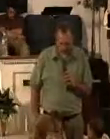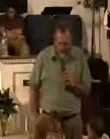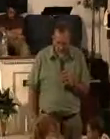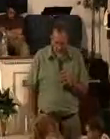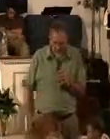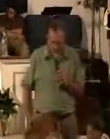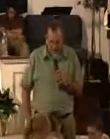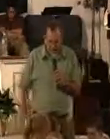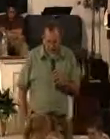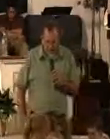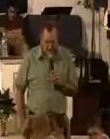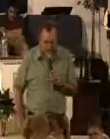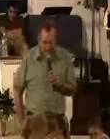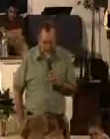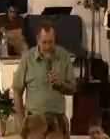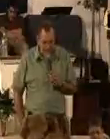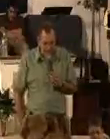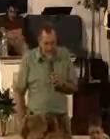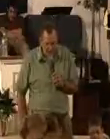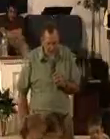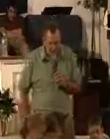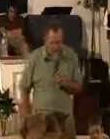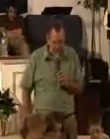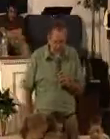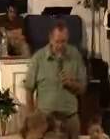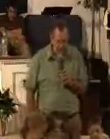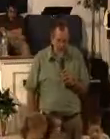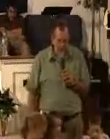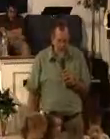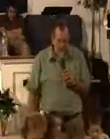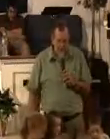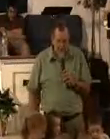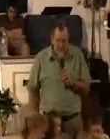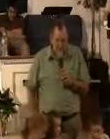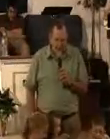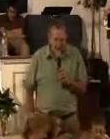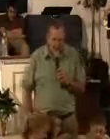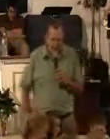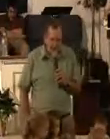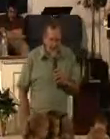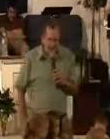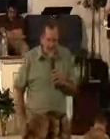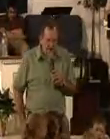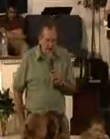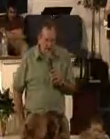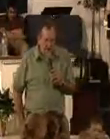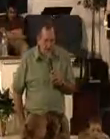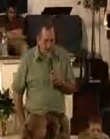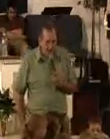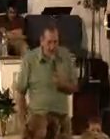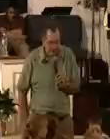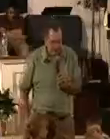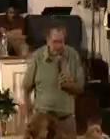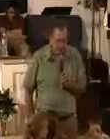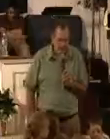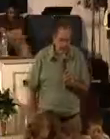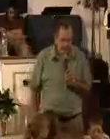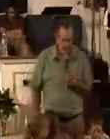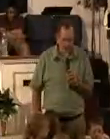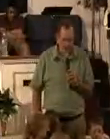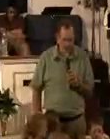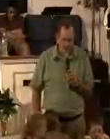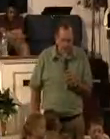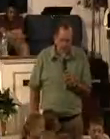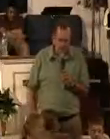blessing upon these children as they go downstairs for their ministry and as we receive the finances that are needed